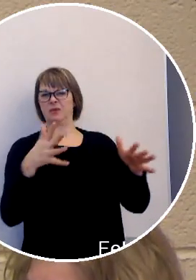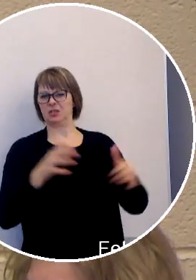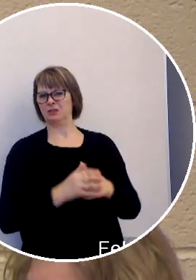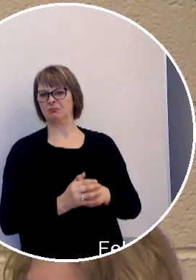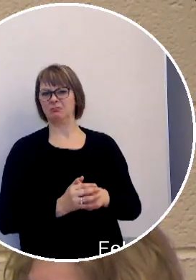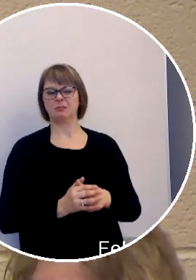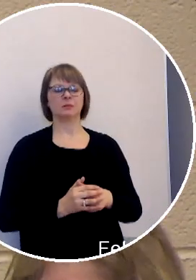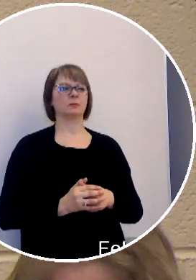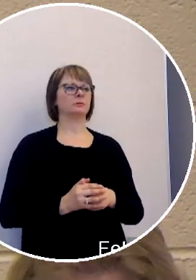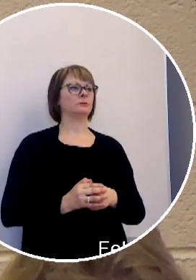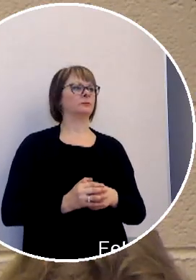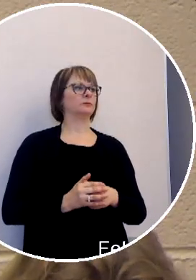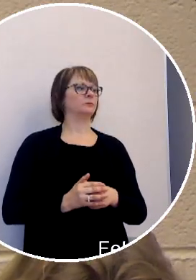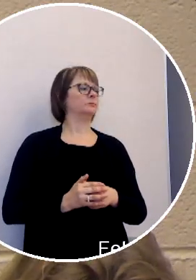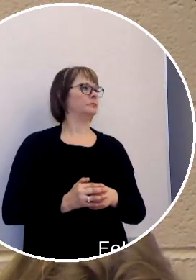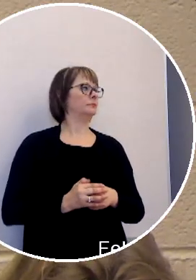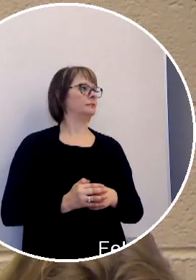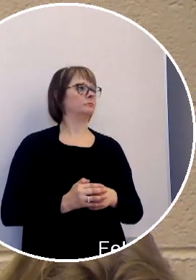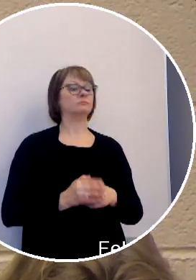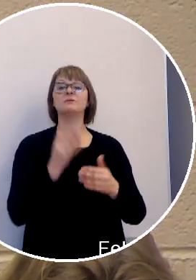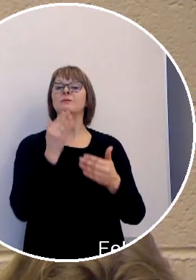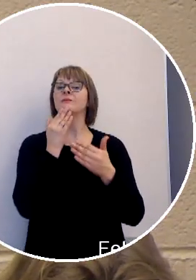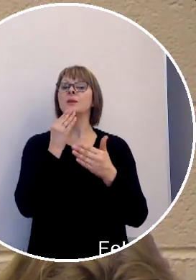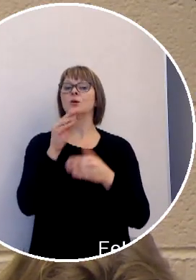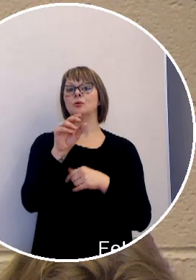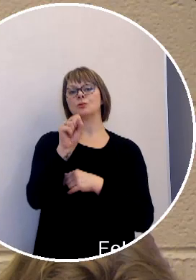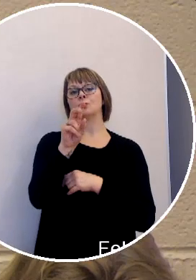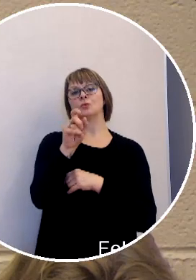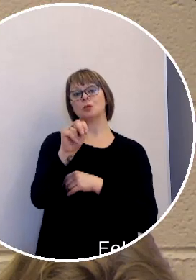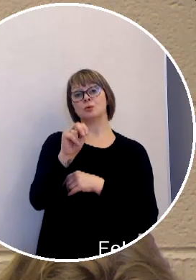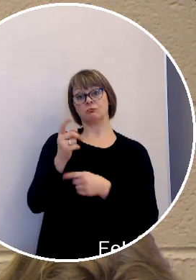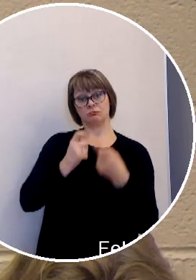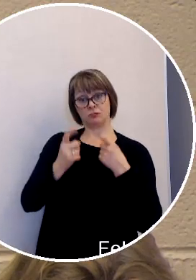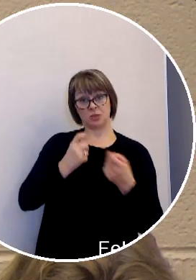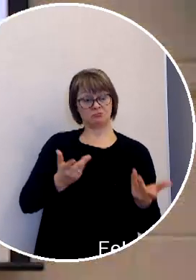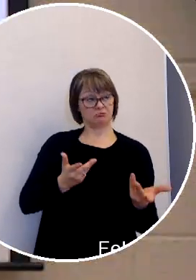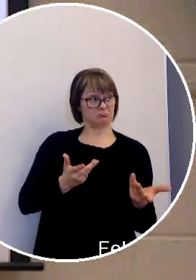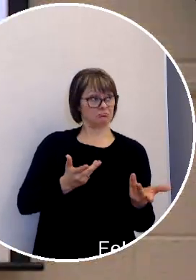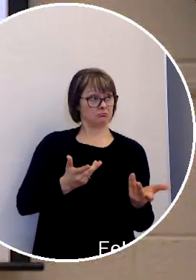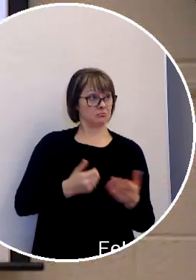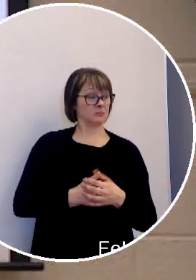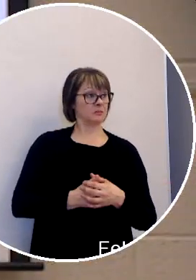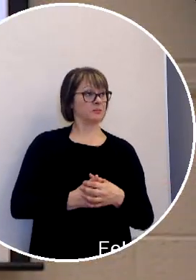ago. Thank you. Thank you very much, Susan. Any questions or?